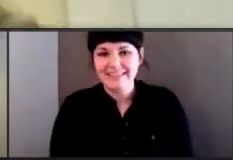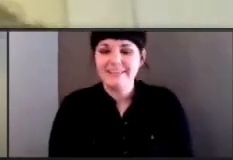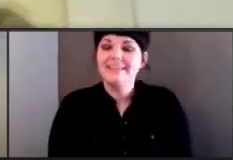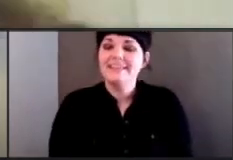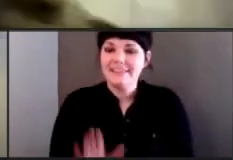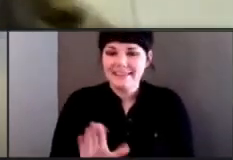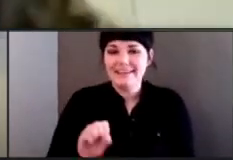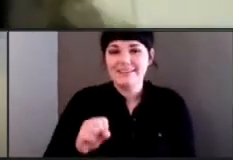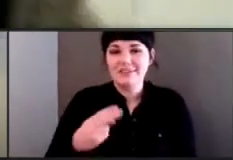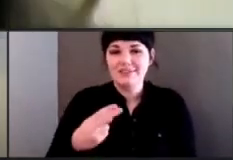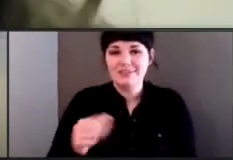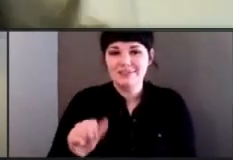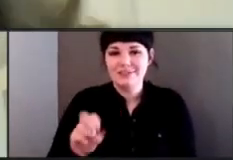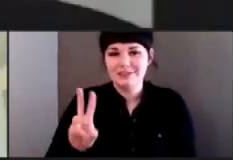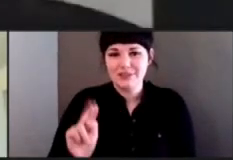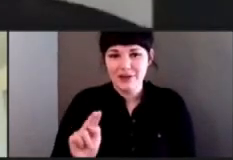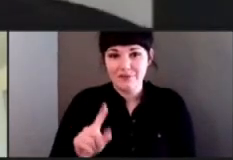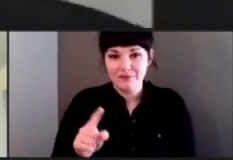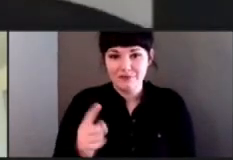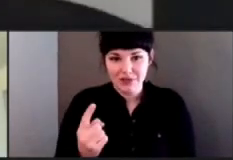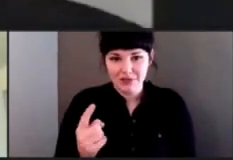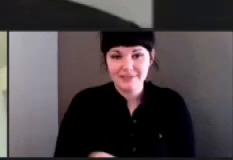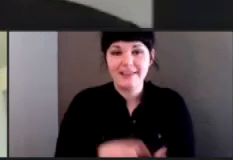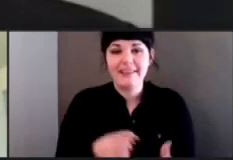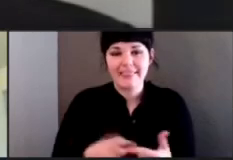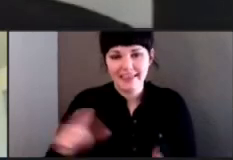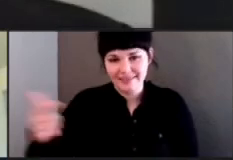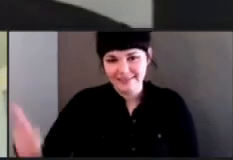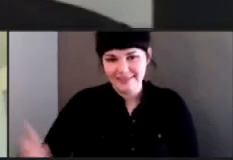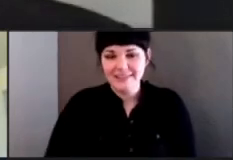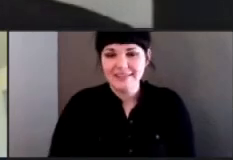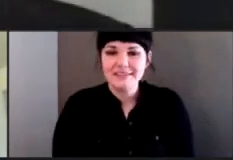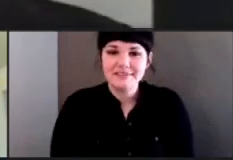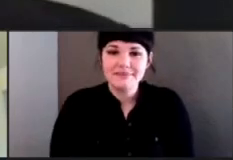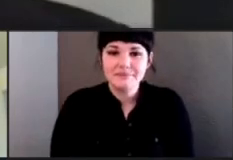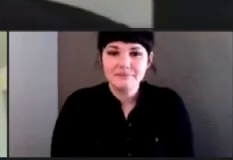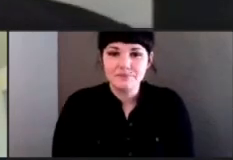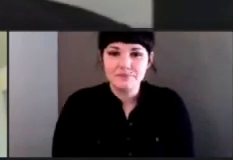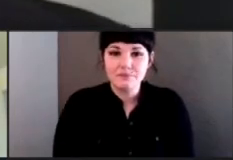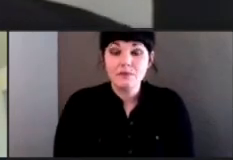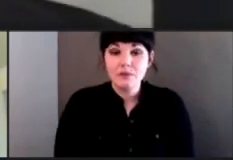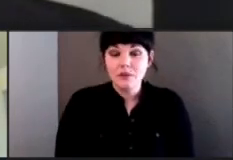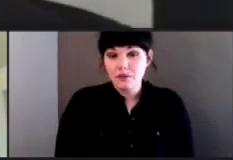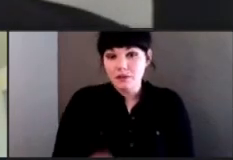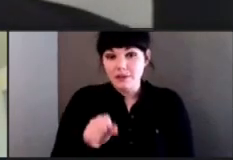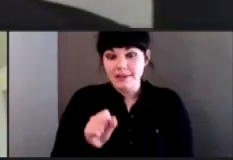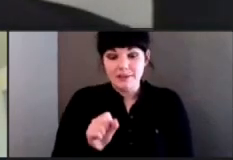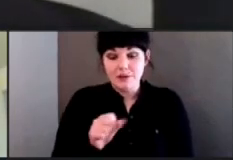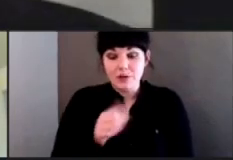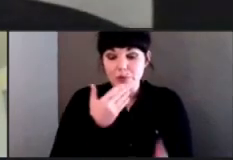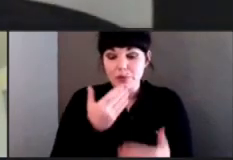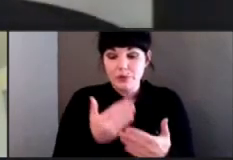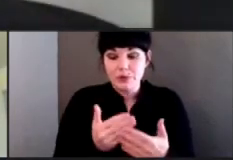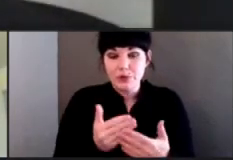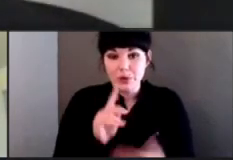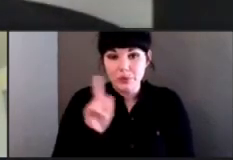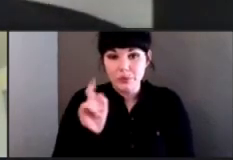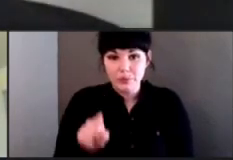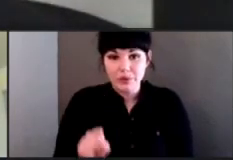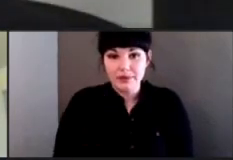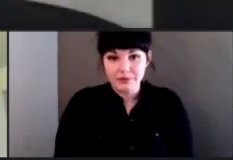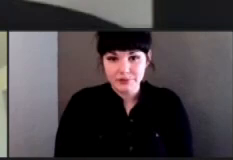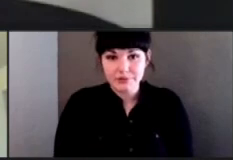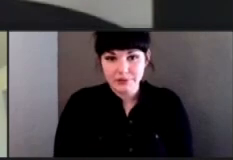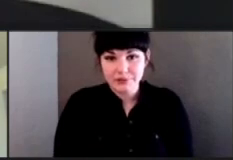can. No, those are really great questions. And I think it speaks at the heart of what Crystal was talking about before, and that